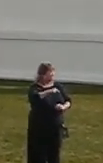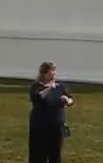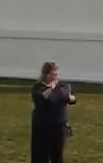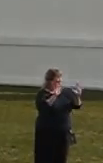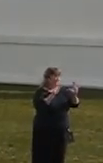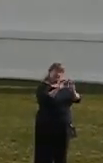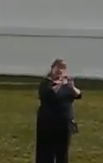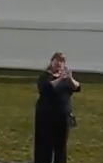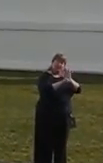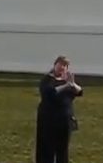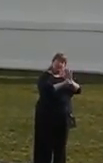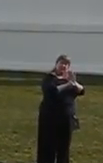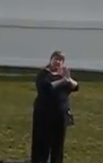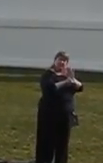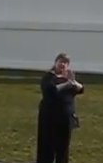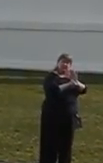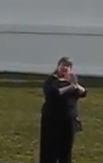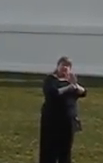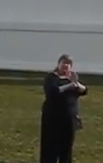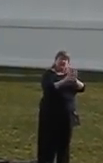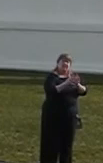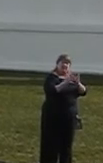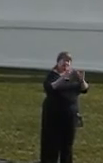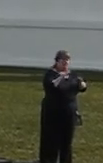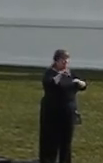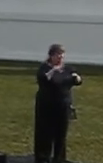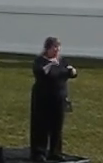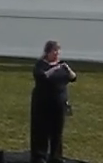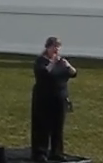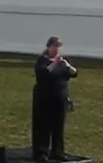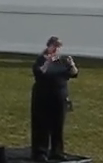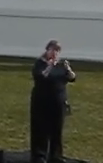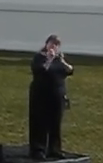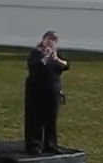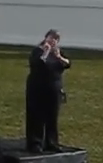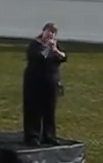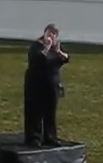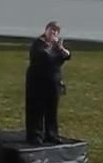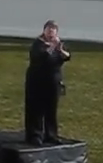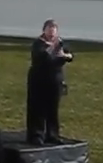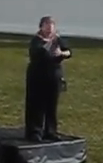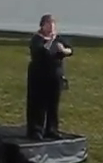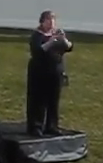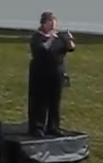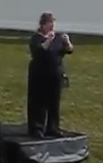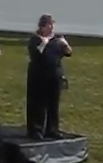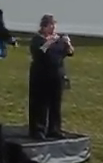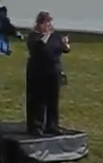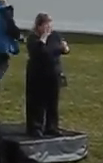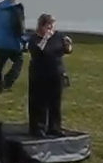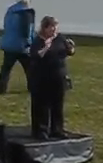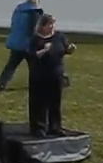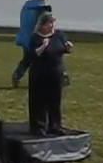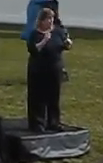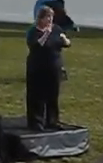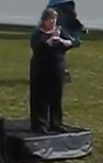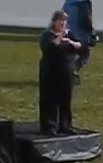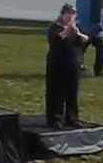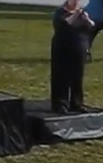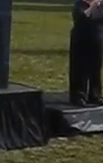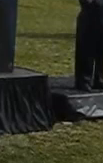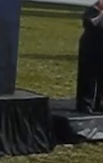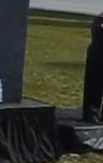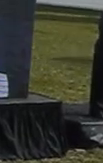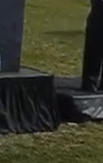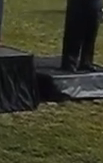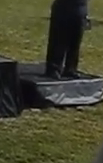an amazing amount of natural resources. Virginians have the intellectual capital to use these resources